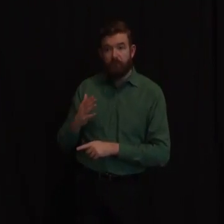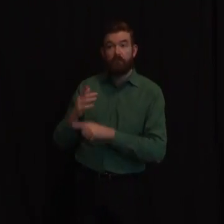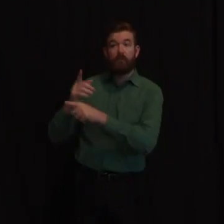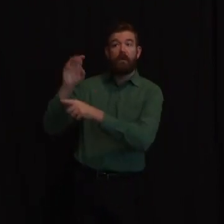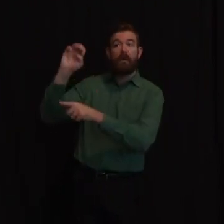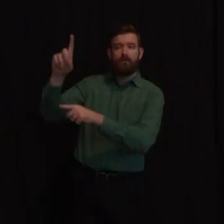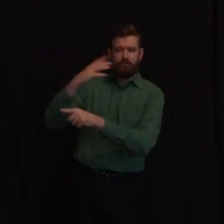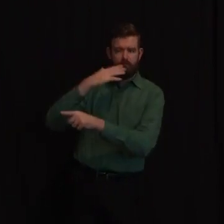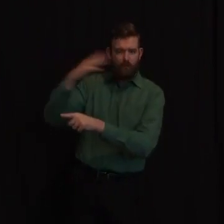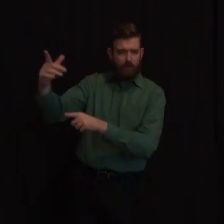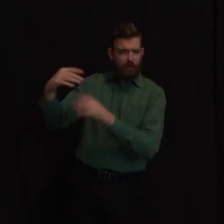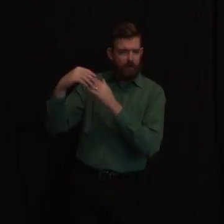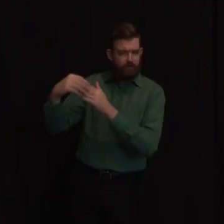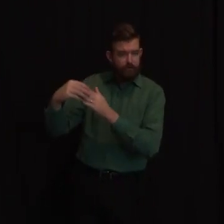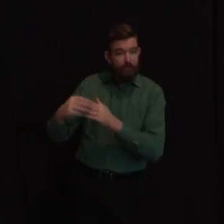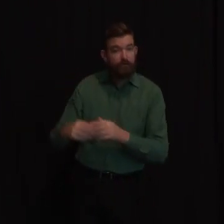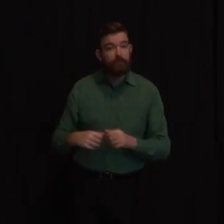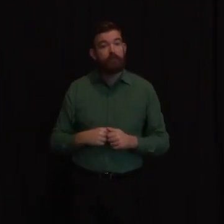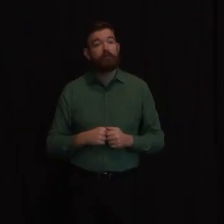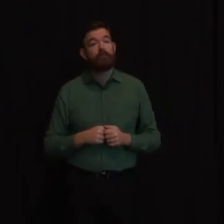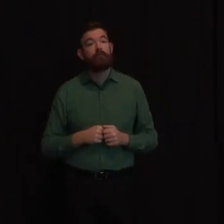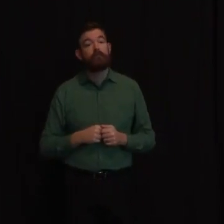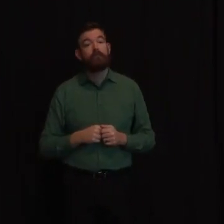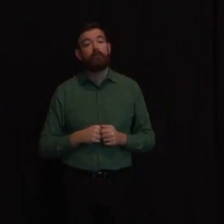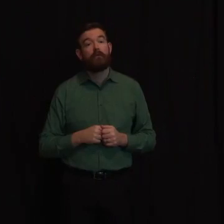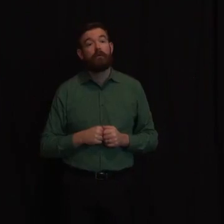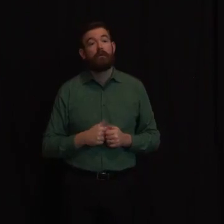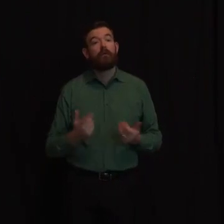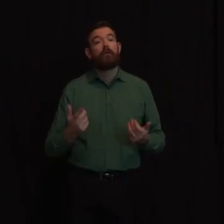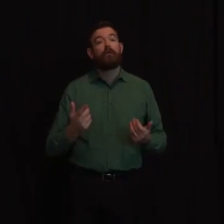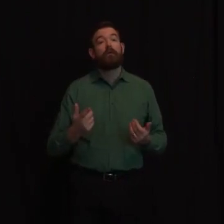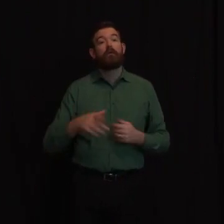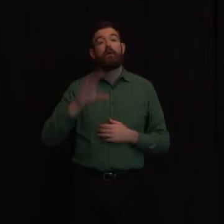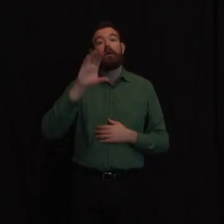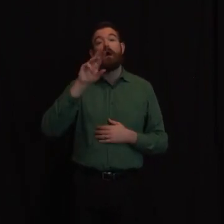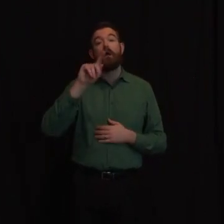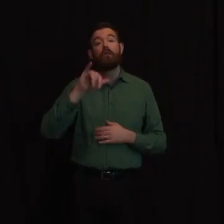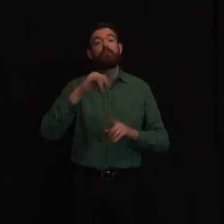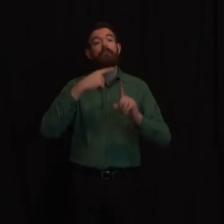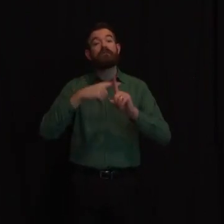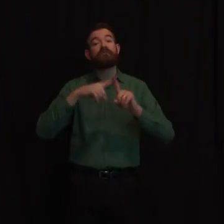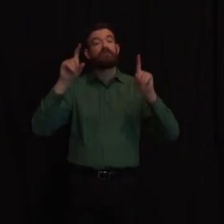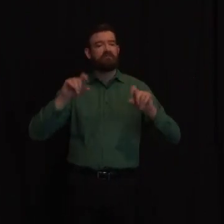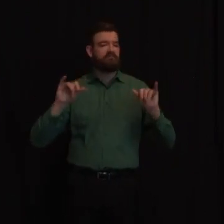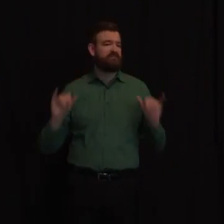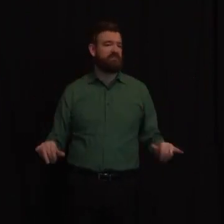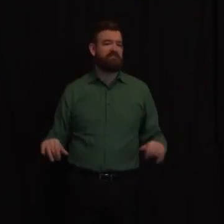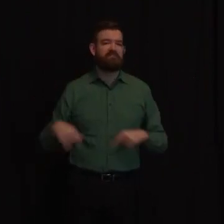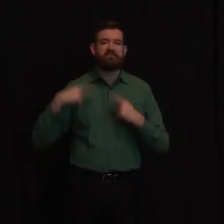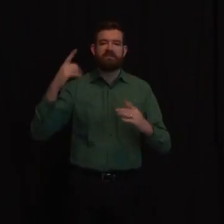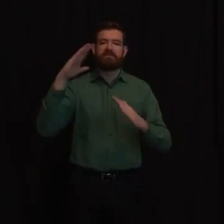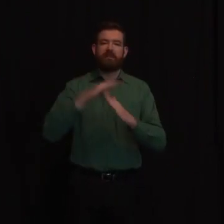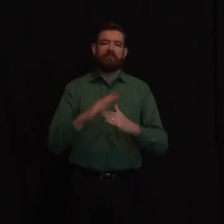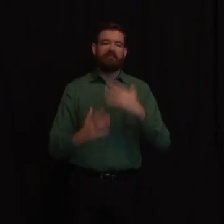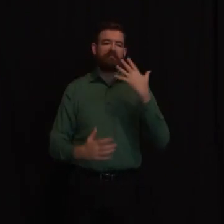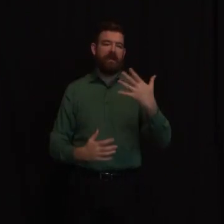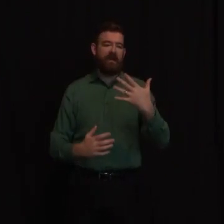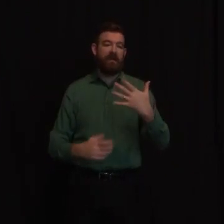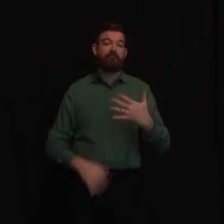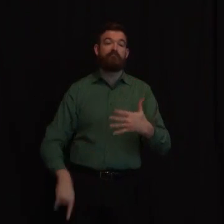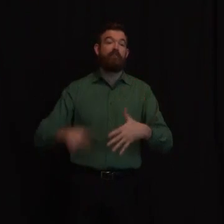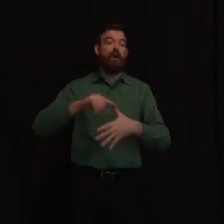things. Counties, positive tests, it's the same list of the top 6 that have been the most impacted in terms